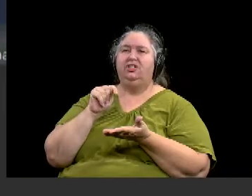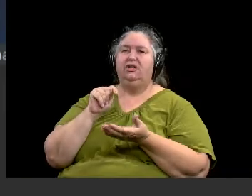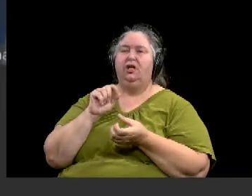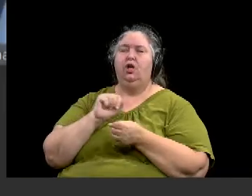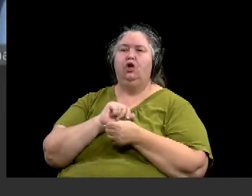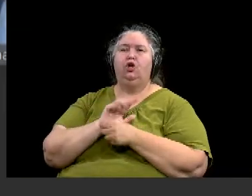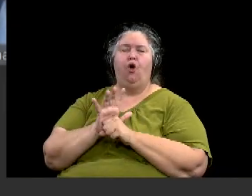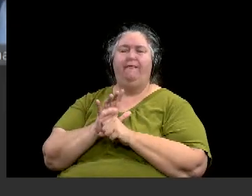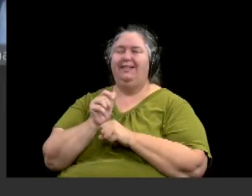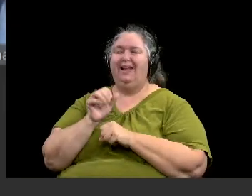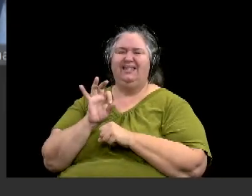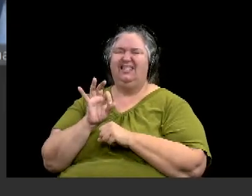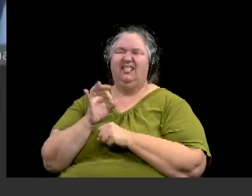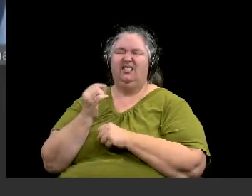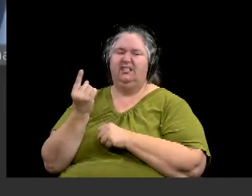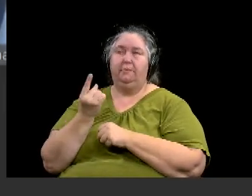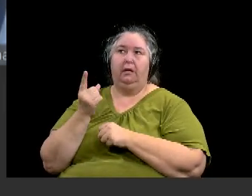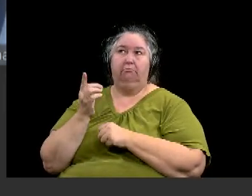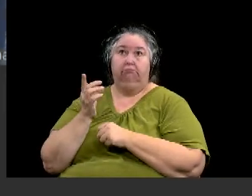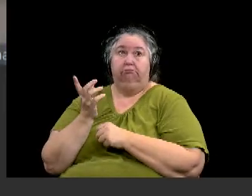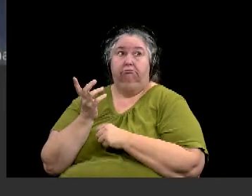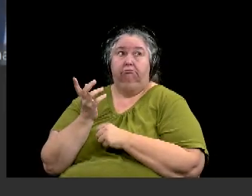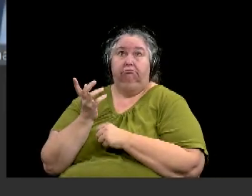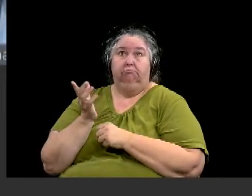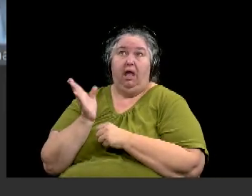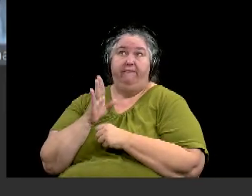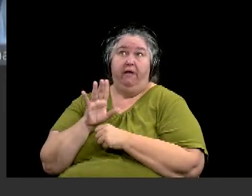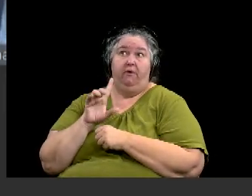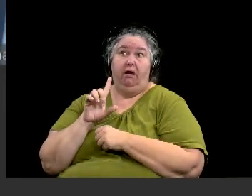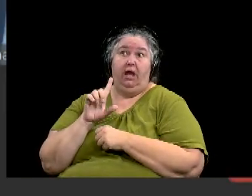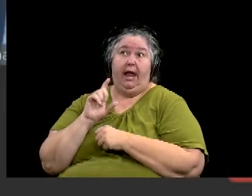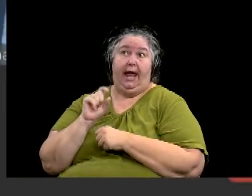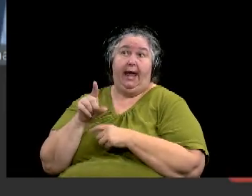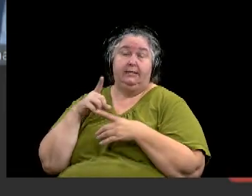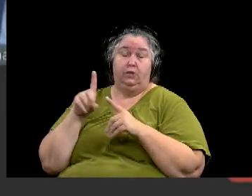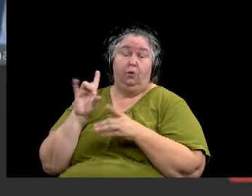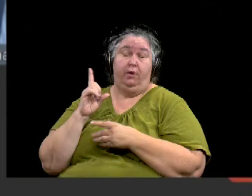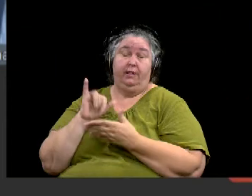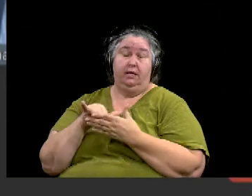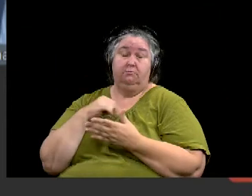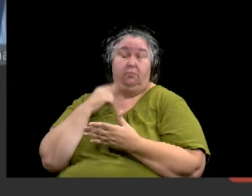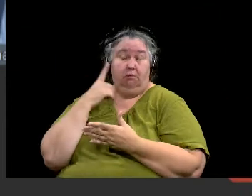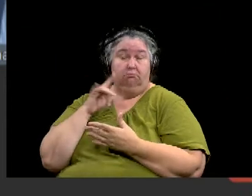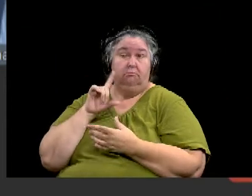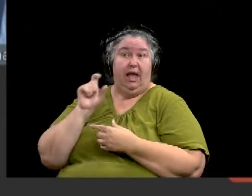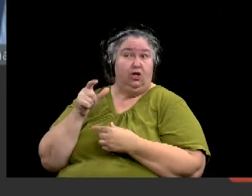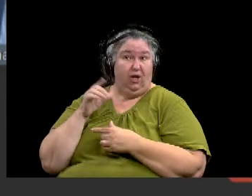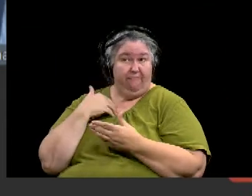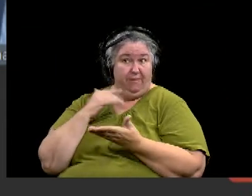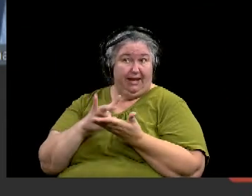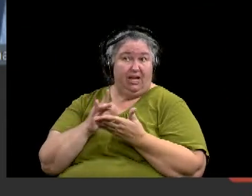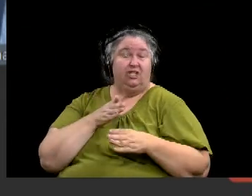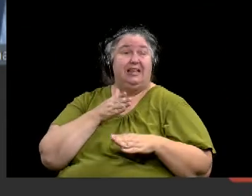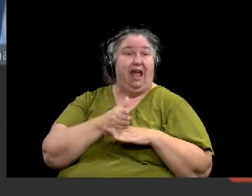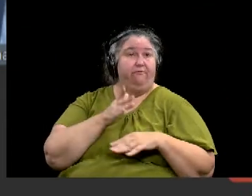never asked during one of these. Another question for one of the doctors,